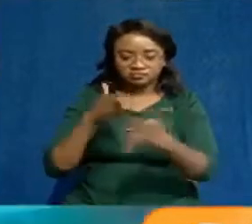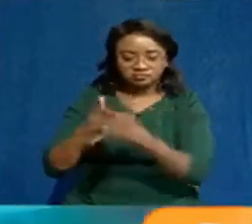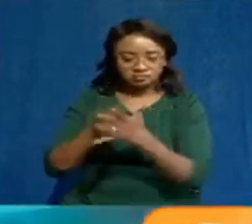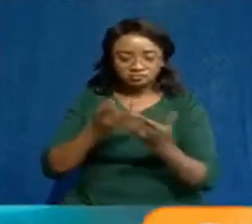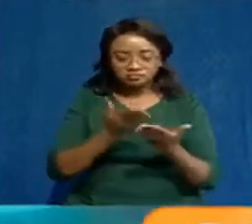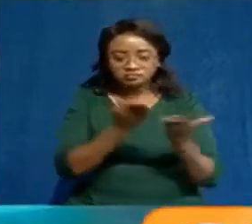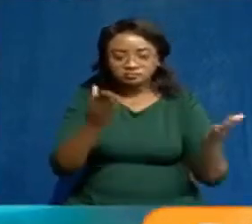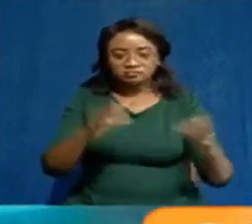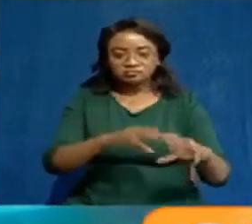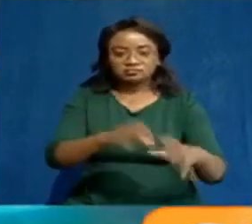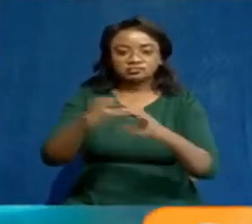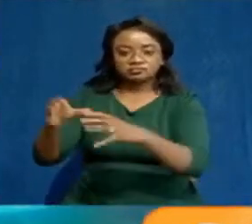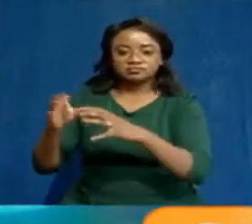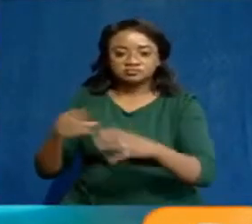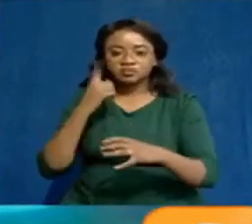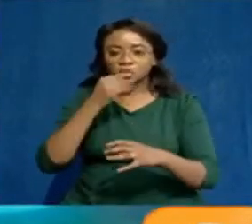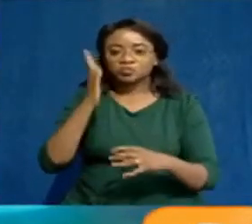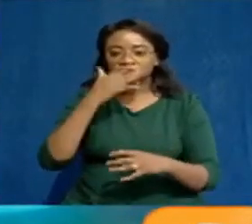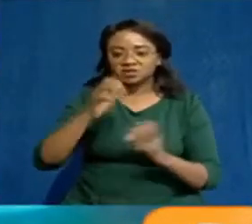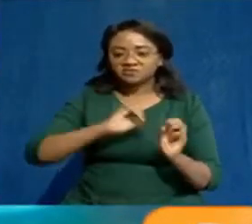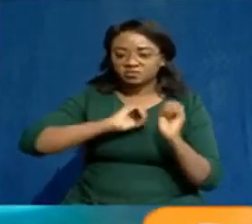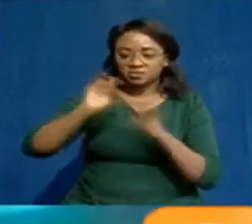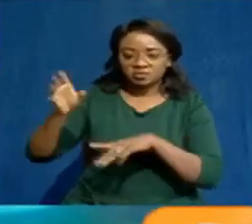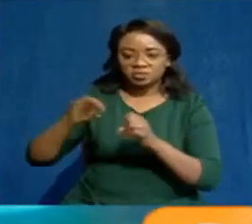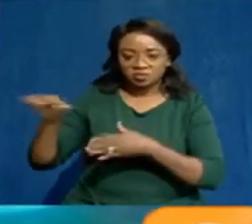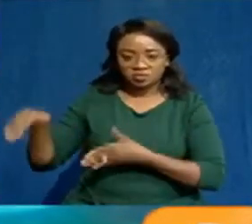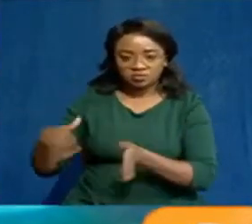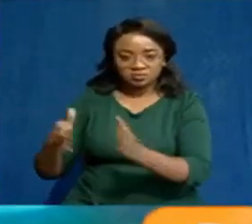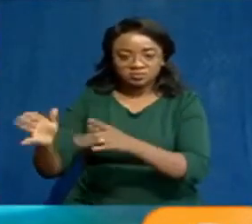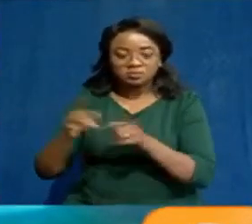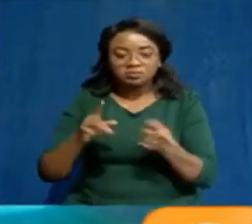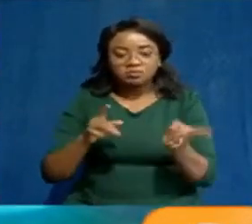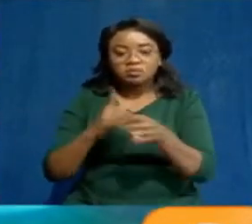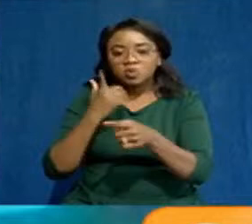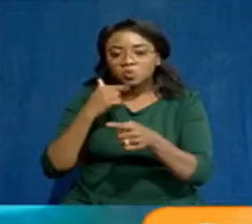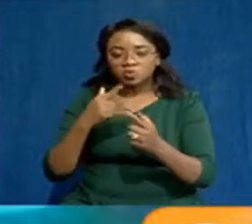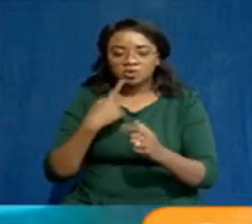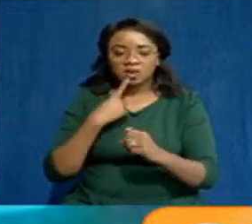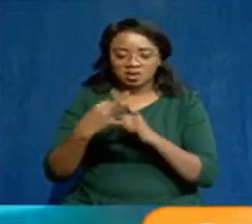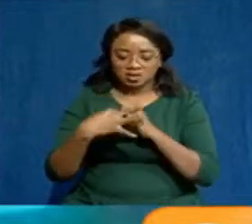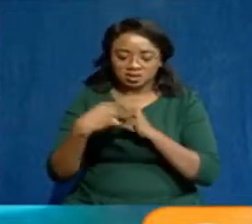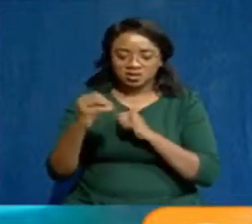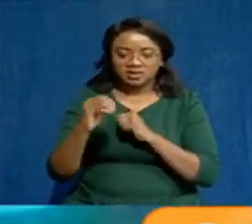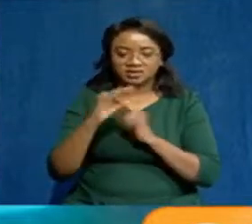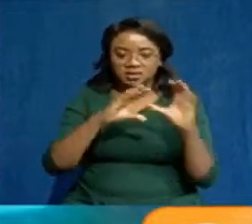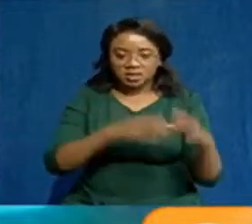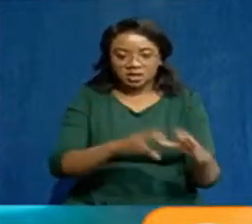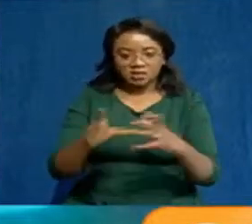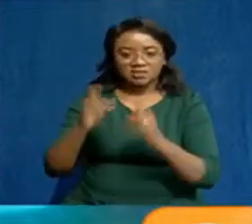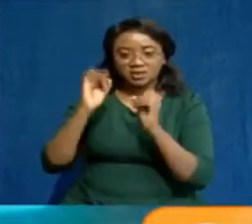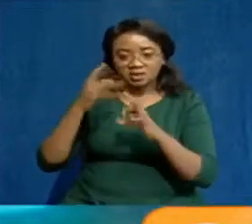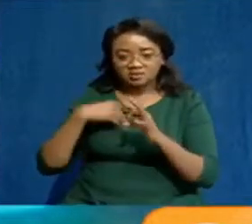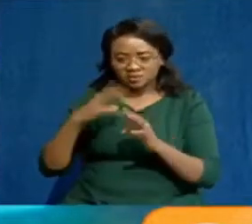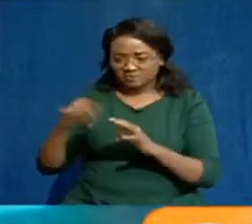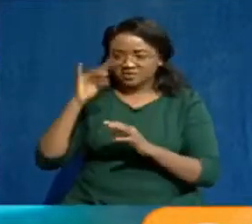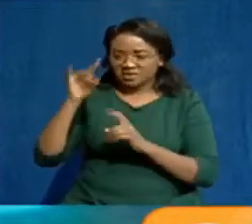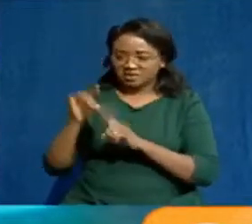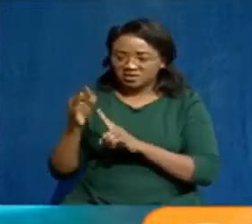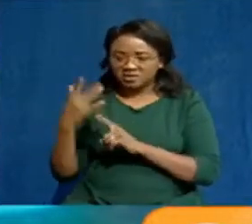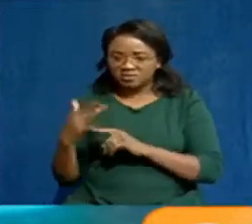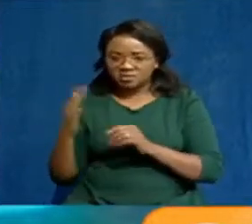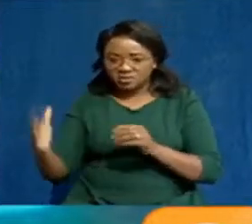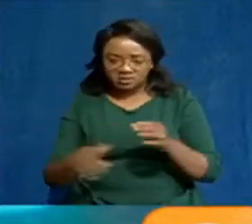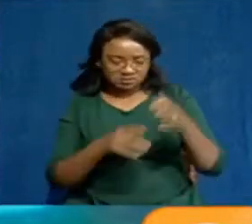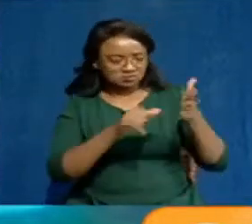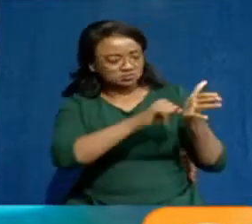found in our rivers. So if we find the waste, a product that is labeled a certain company in the